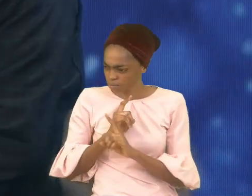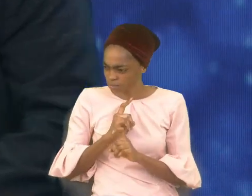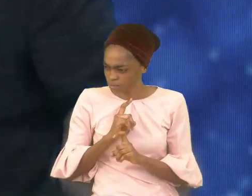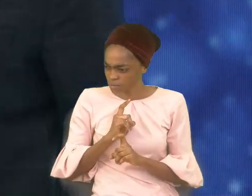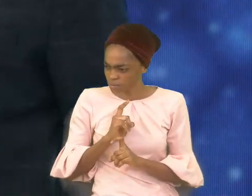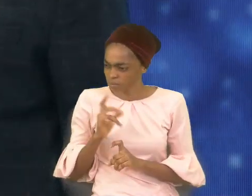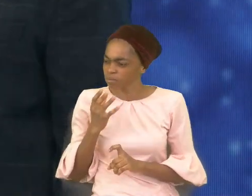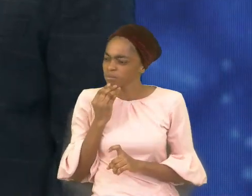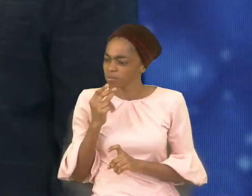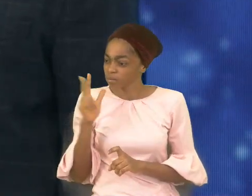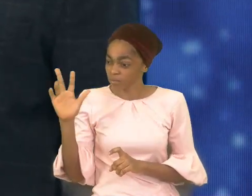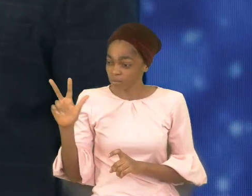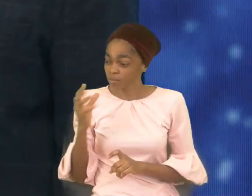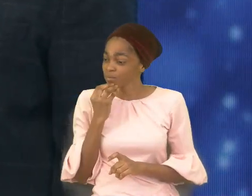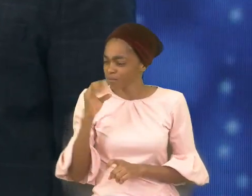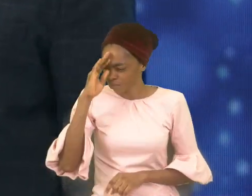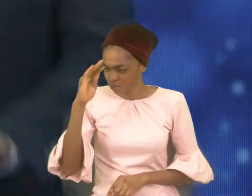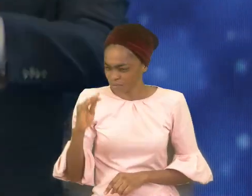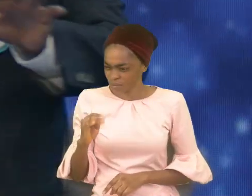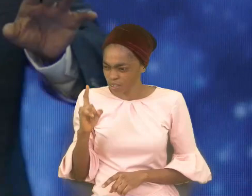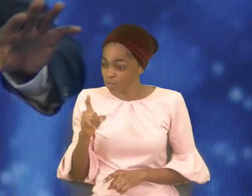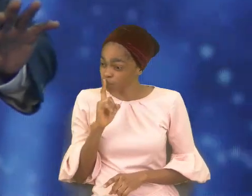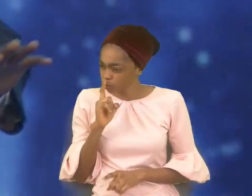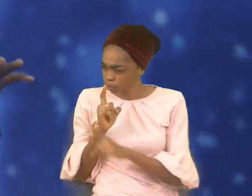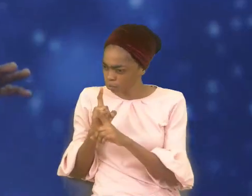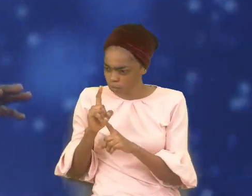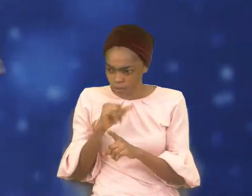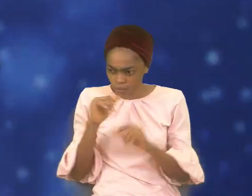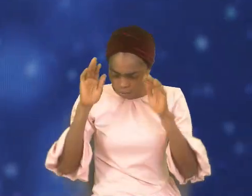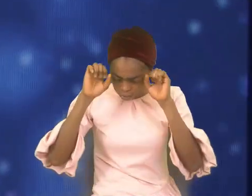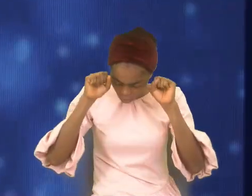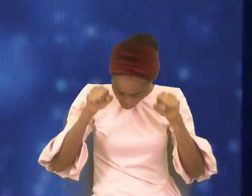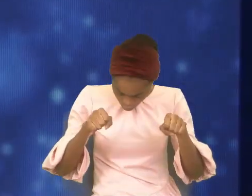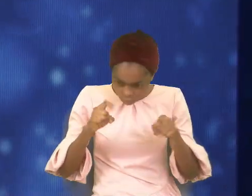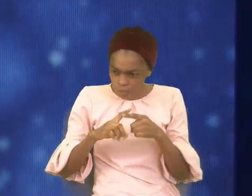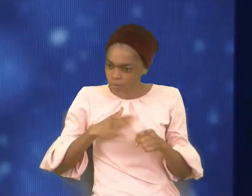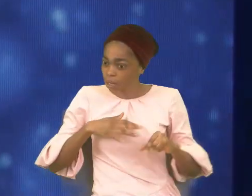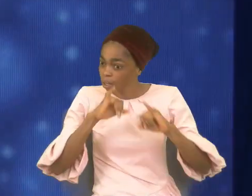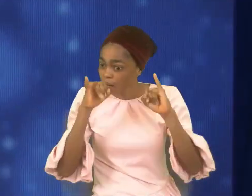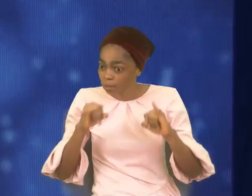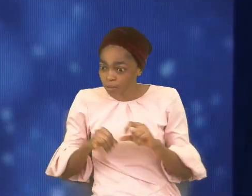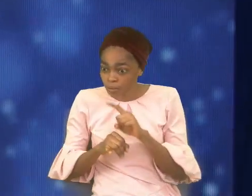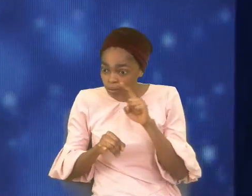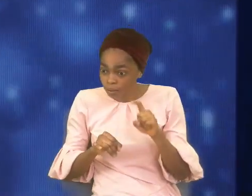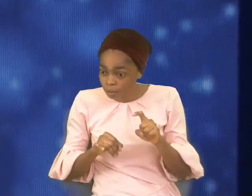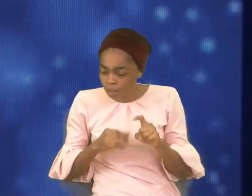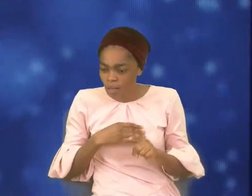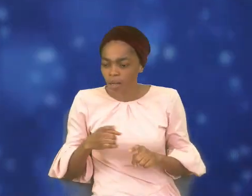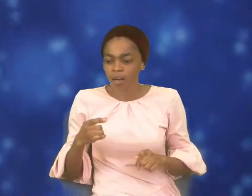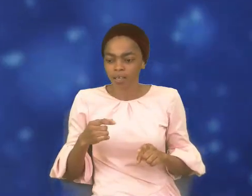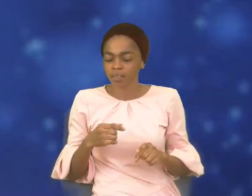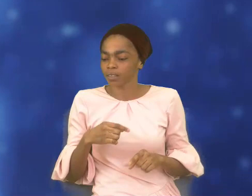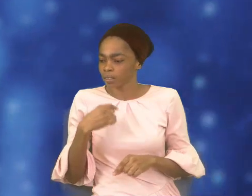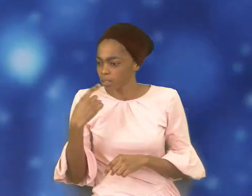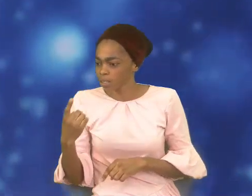fall down to my idol? Then he said, I give you a second chance. That's what the